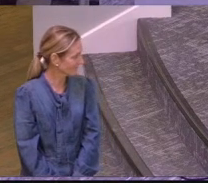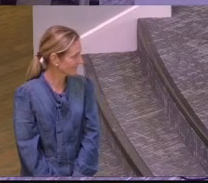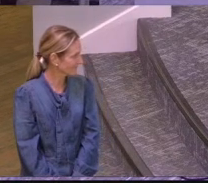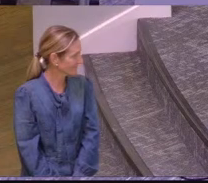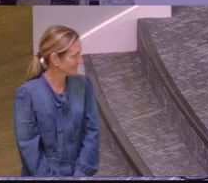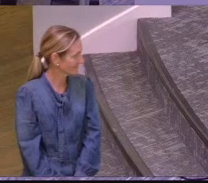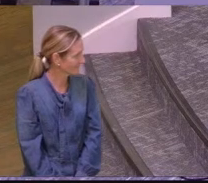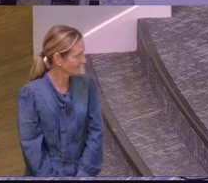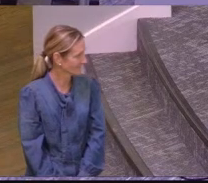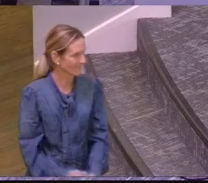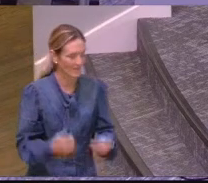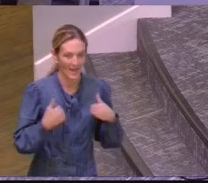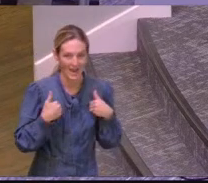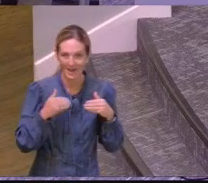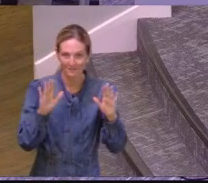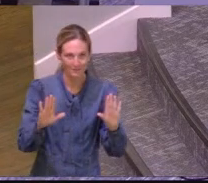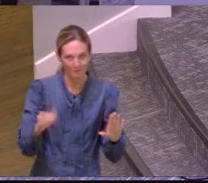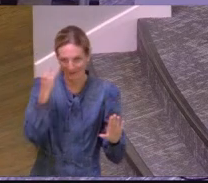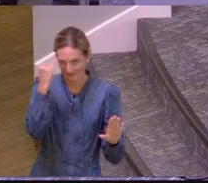I have a great idea.